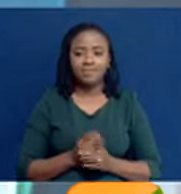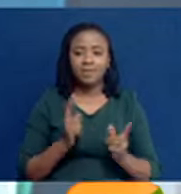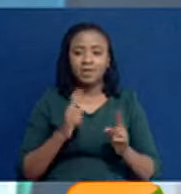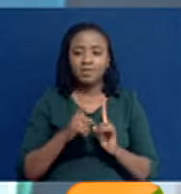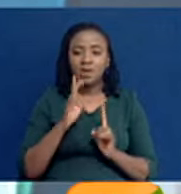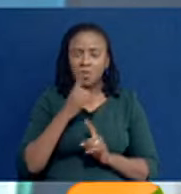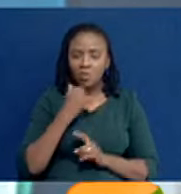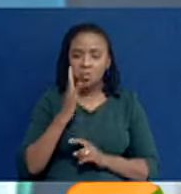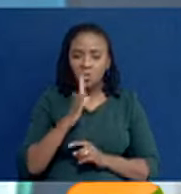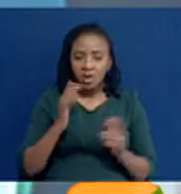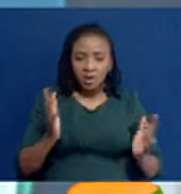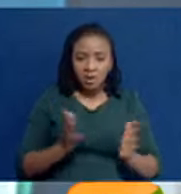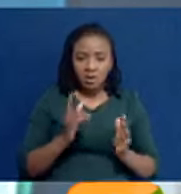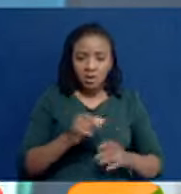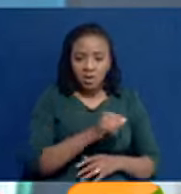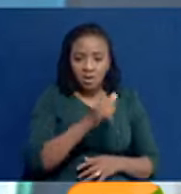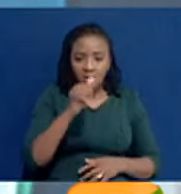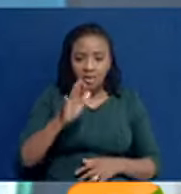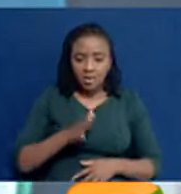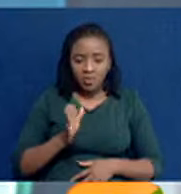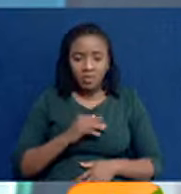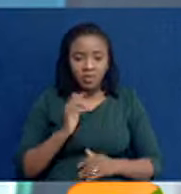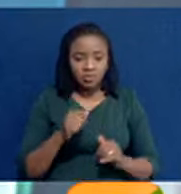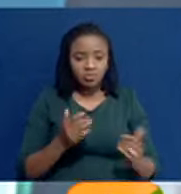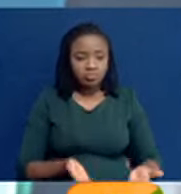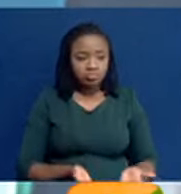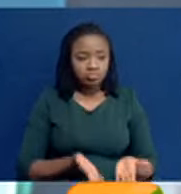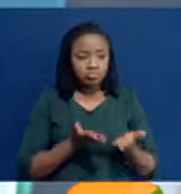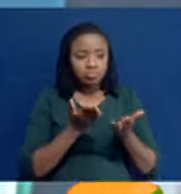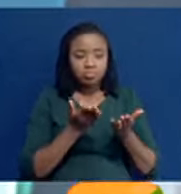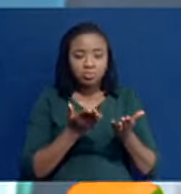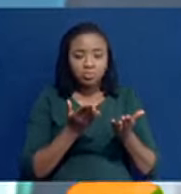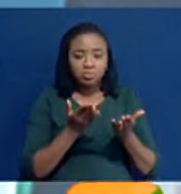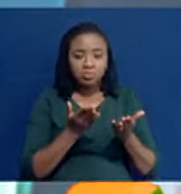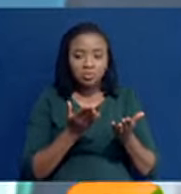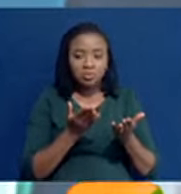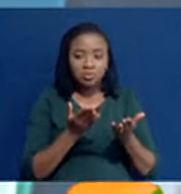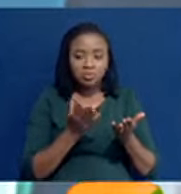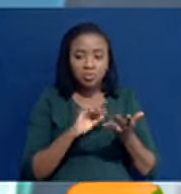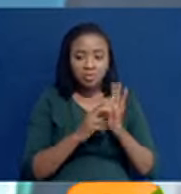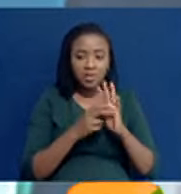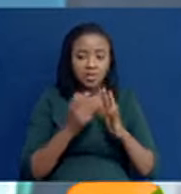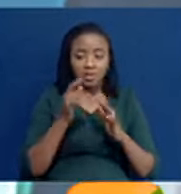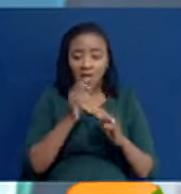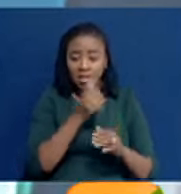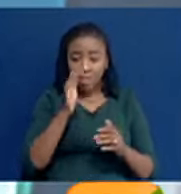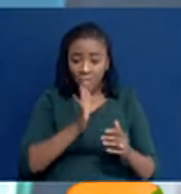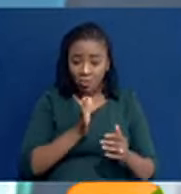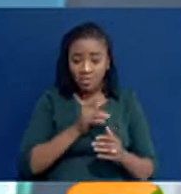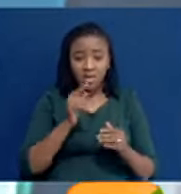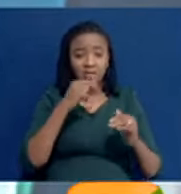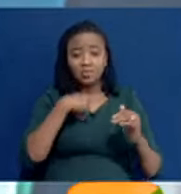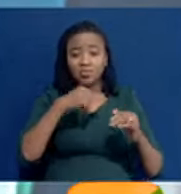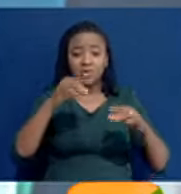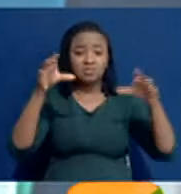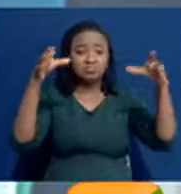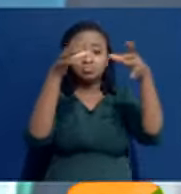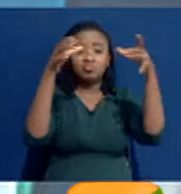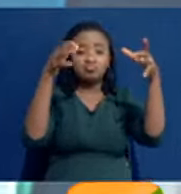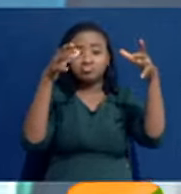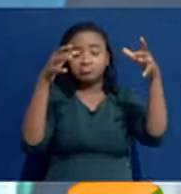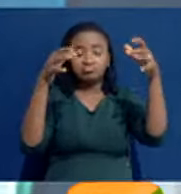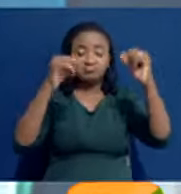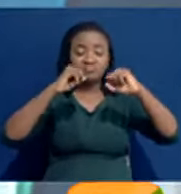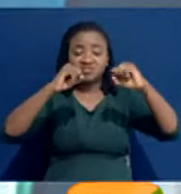up with them, like a pyramid, not to just be up there by ourselves, but